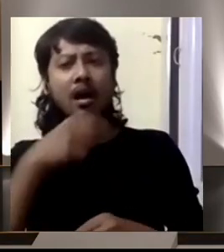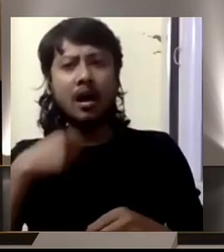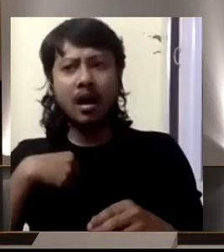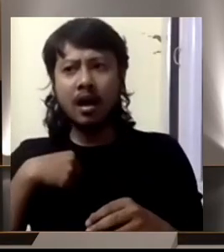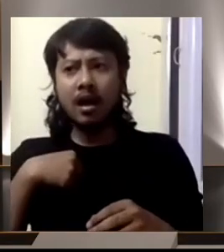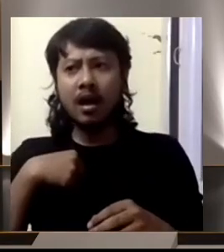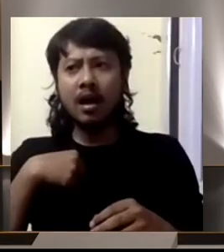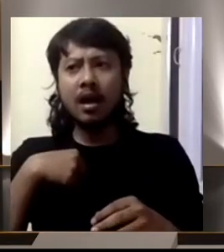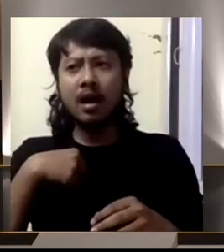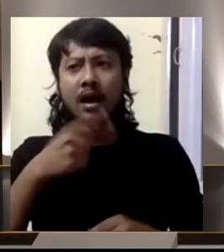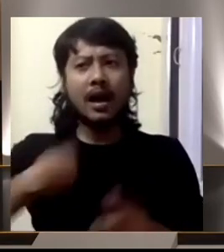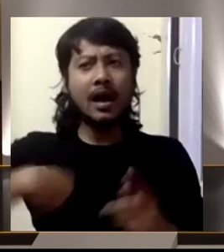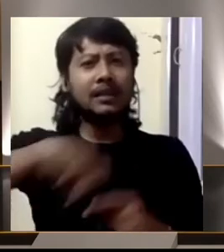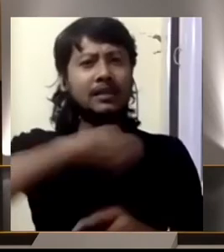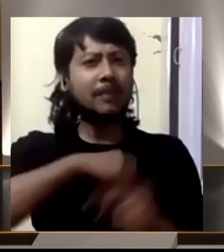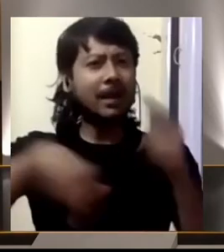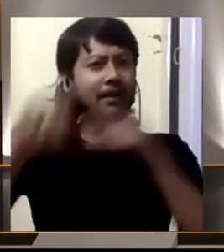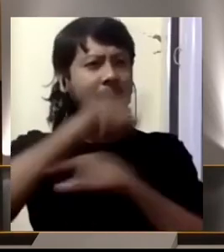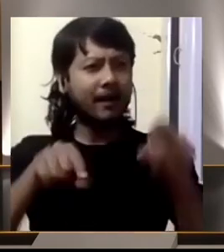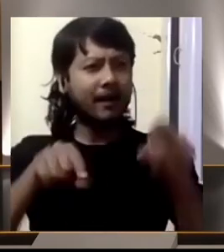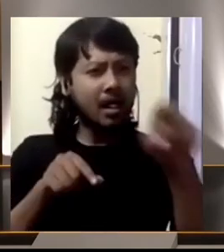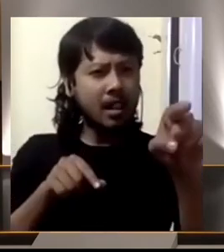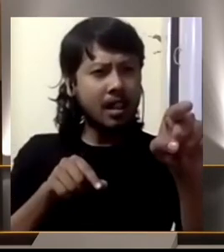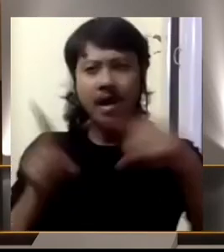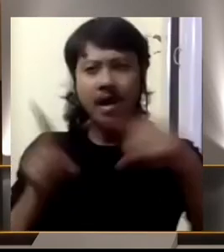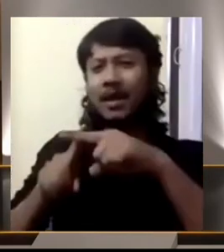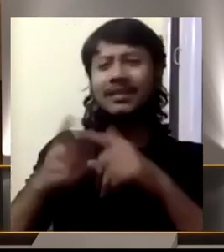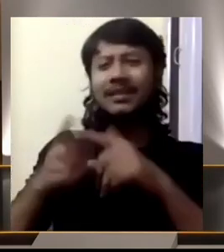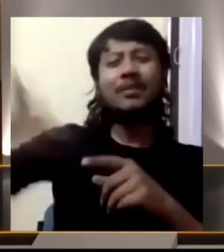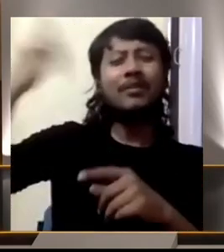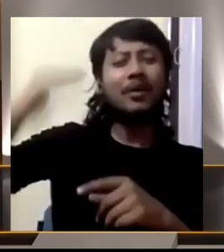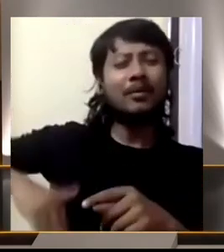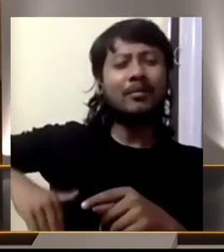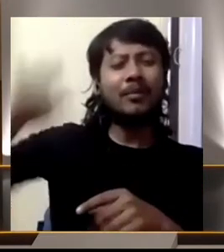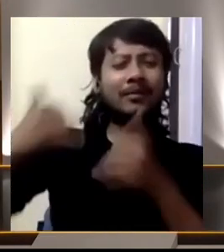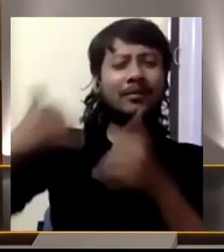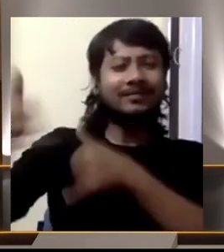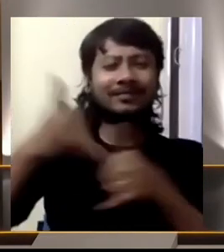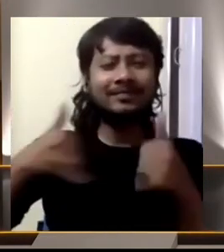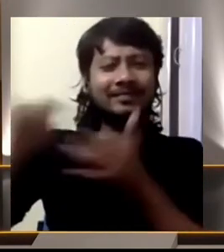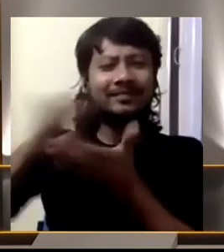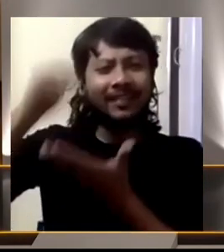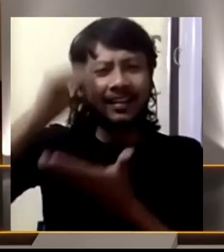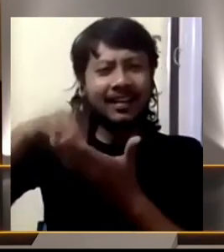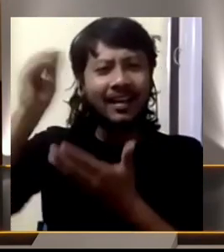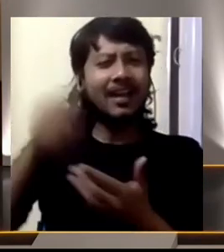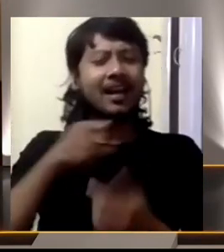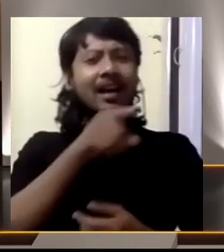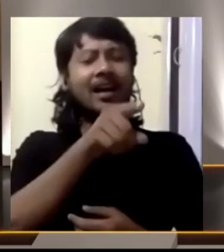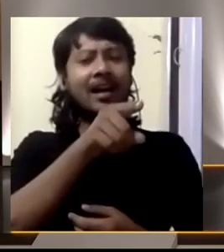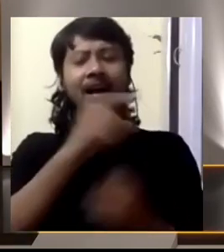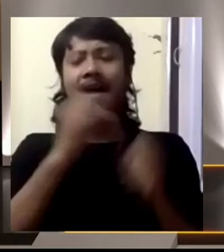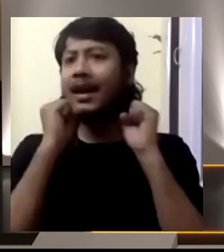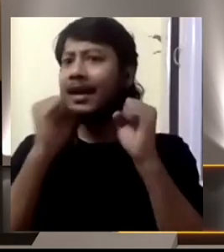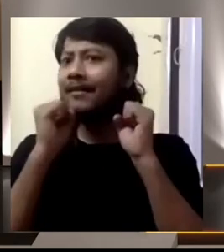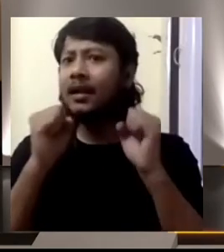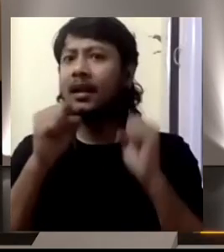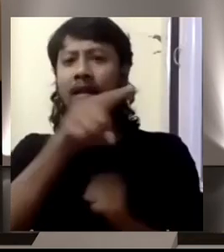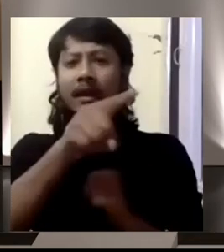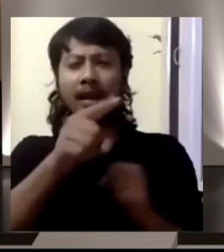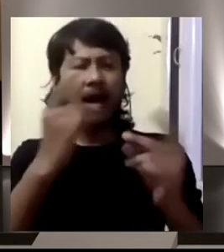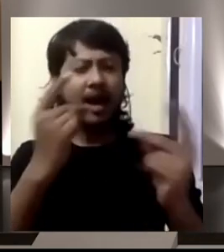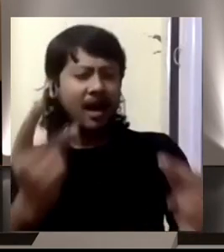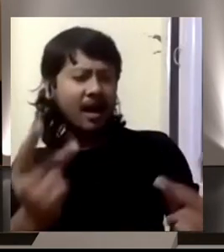the job when it came to doing business. I had trouble understanding when people started talking to me as if they thought